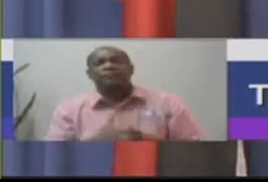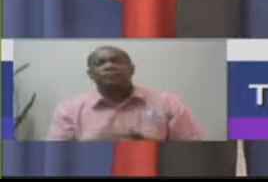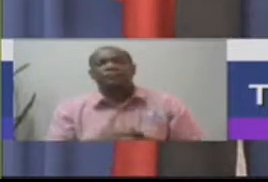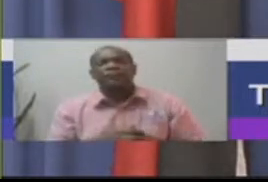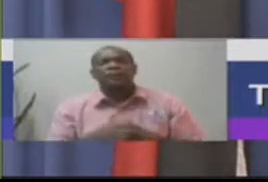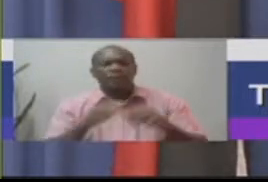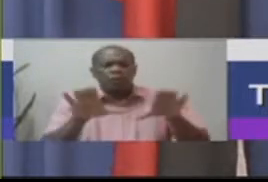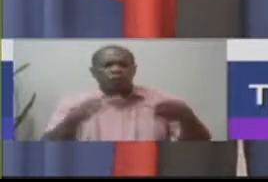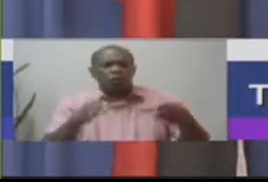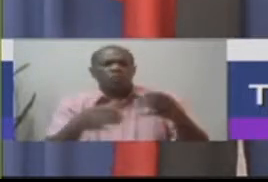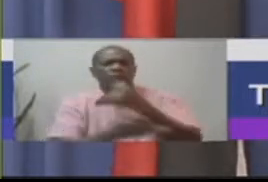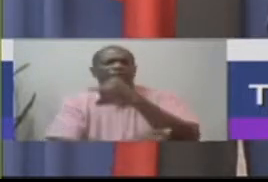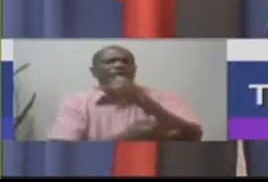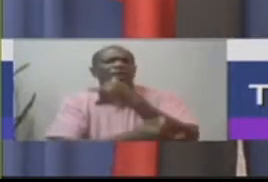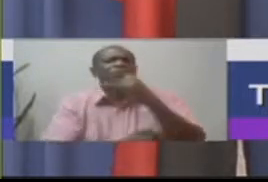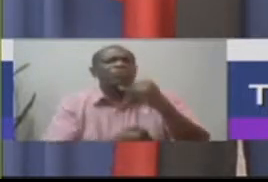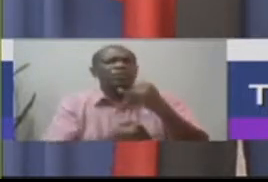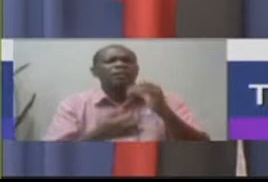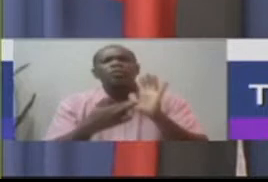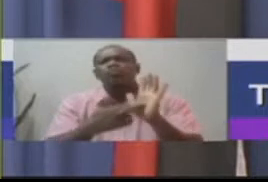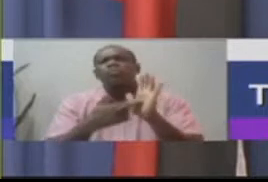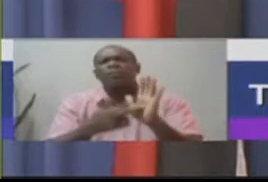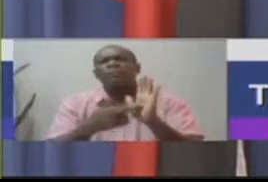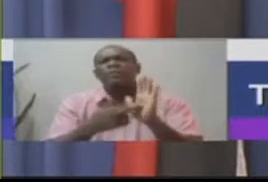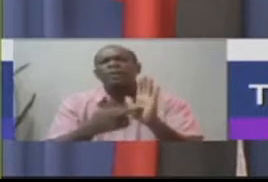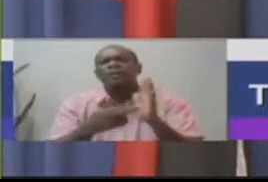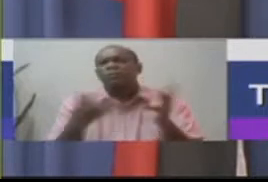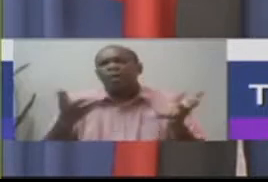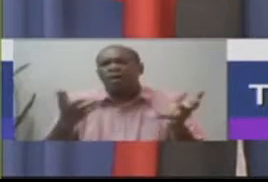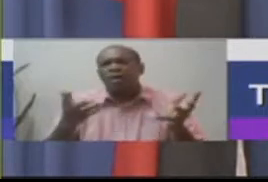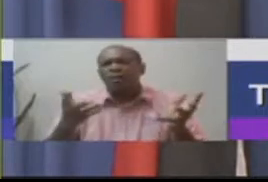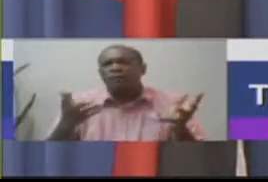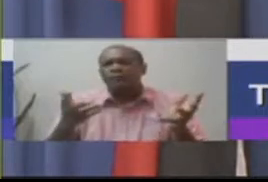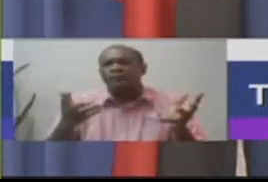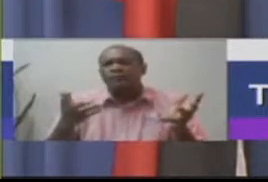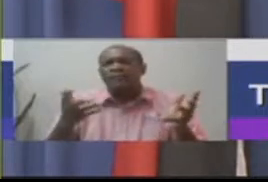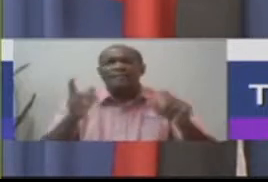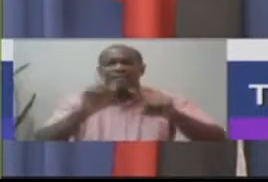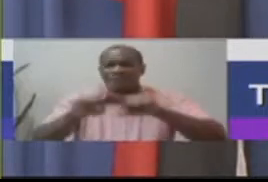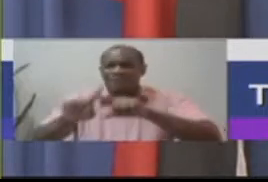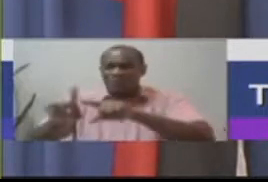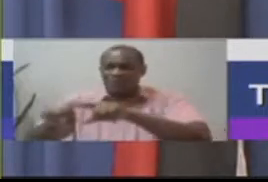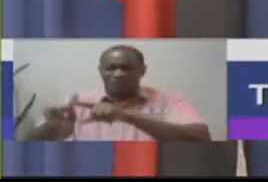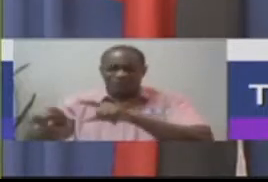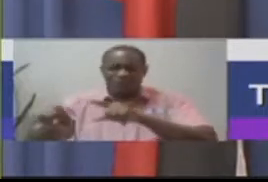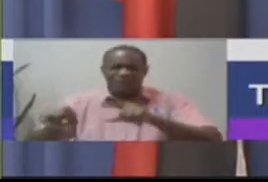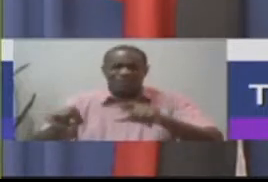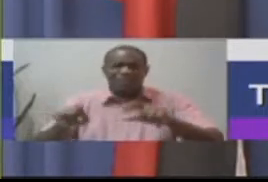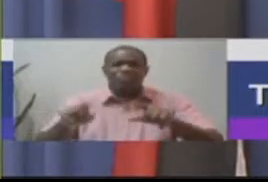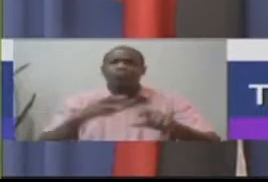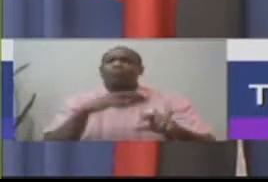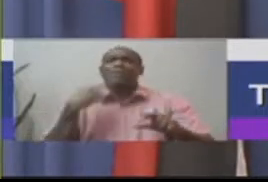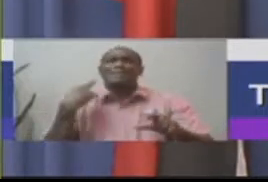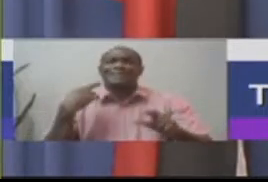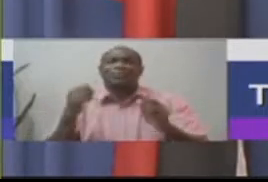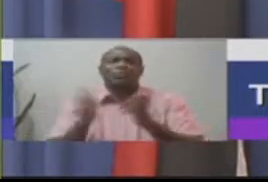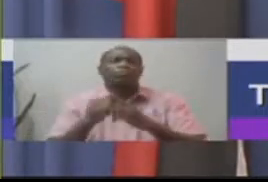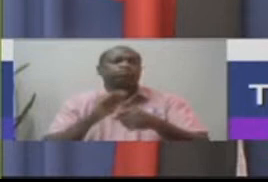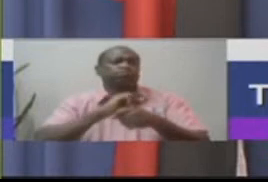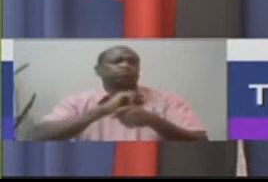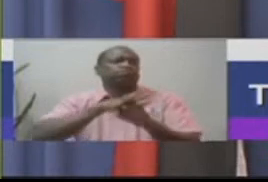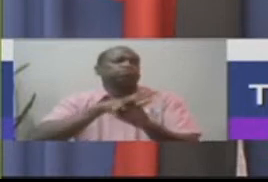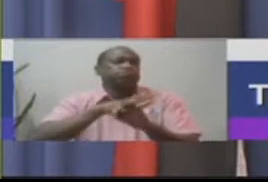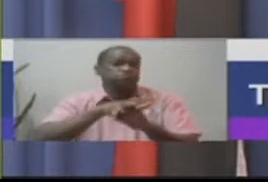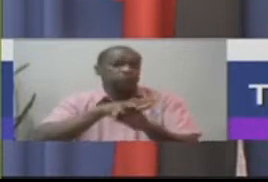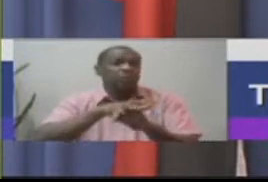represent the range of the threat of COVID-19. India, you may recall, in the